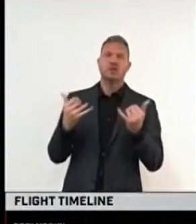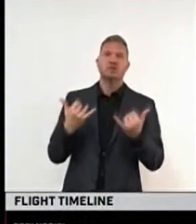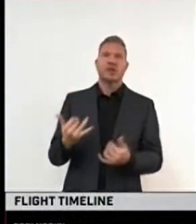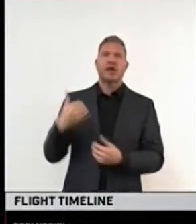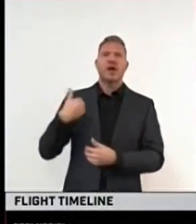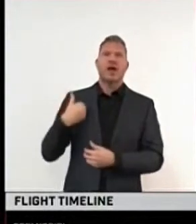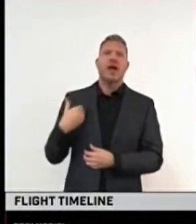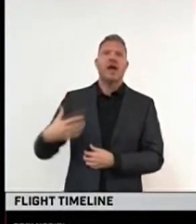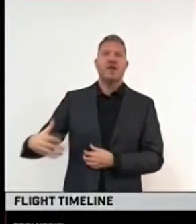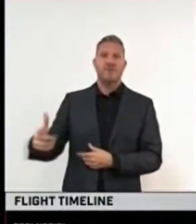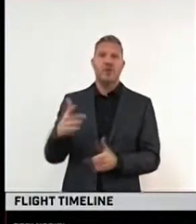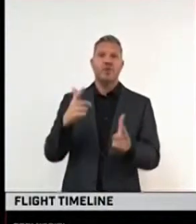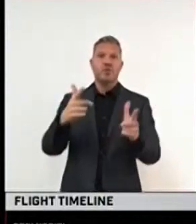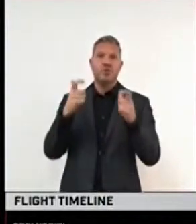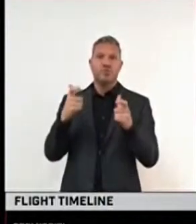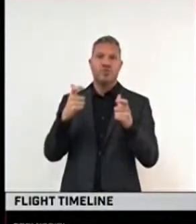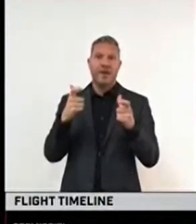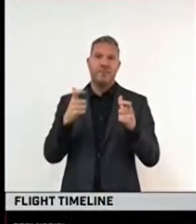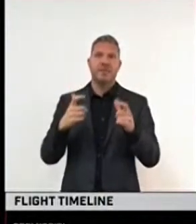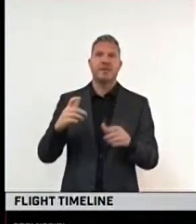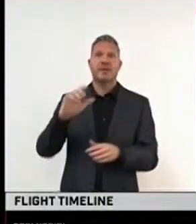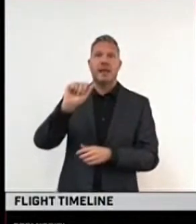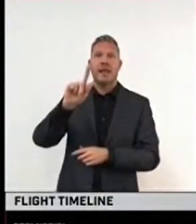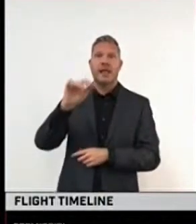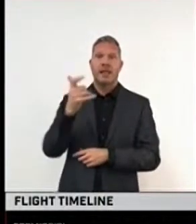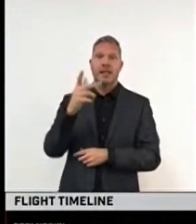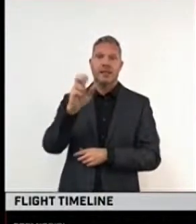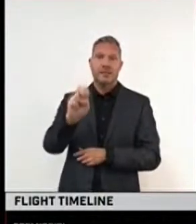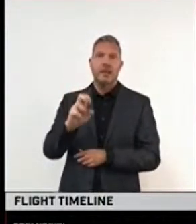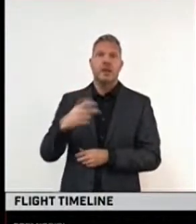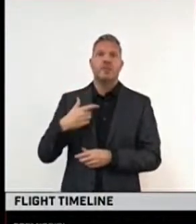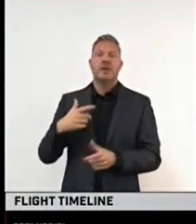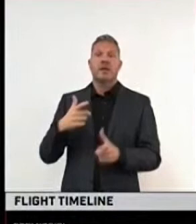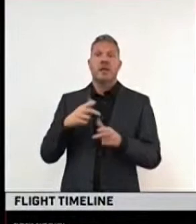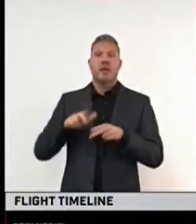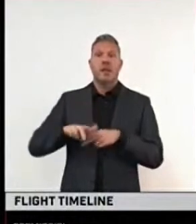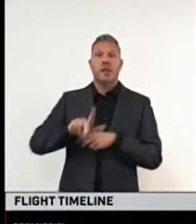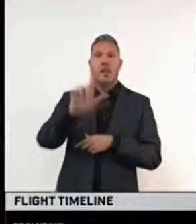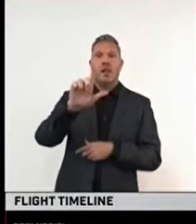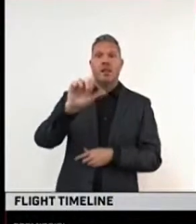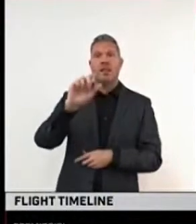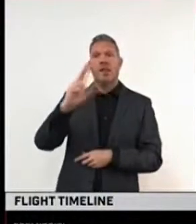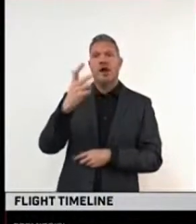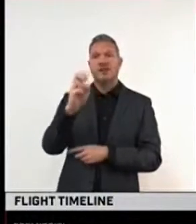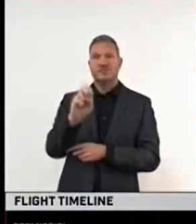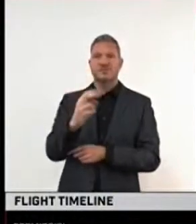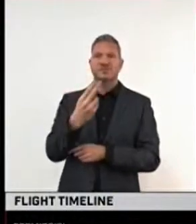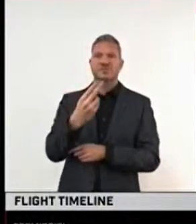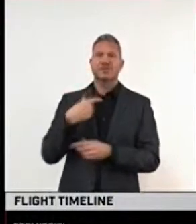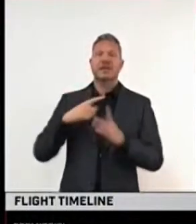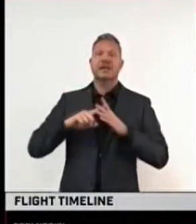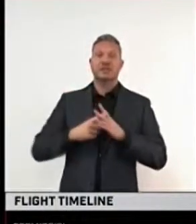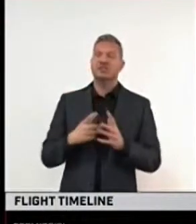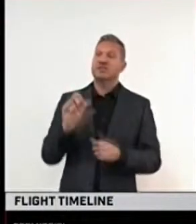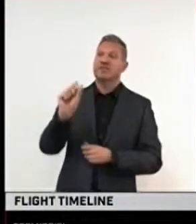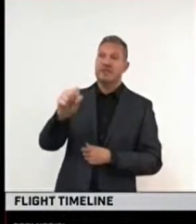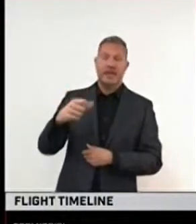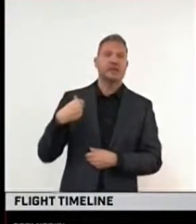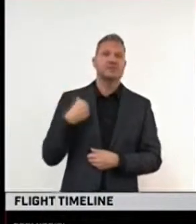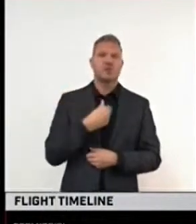Could you tell us a little bit more about the goals of that project specifically? Yeah, absolutely. So the Raleigh, which is the Rapid Agile Launch